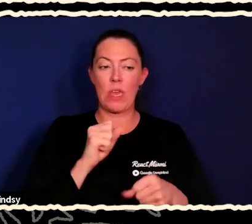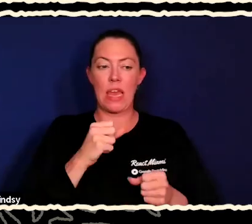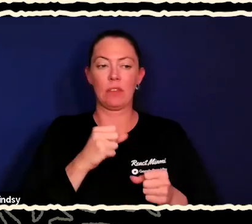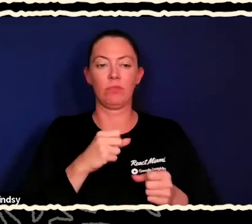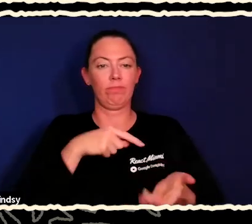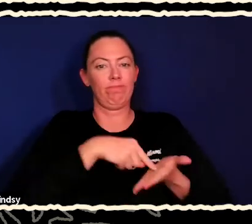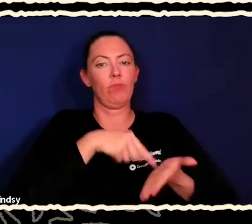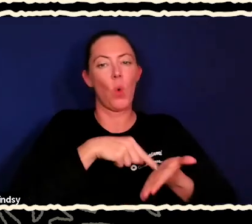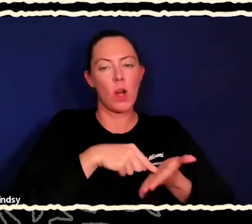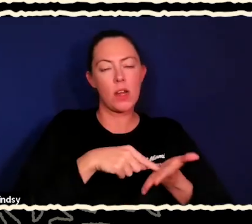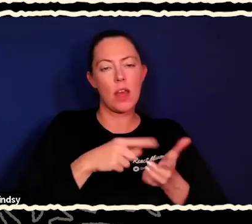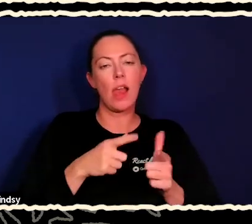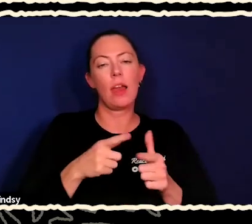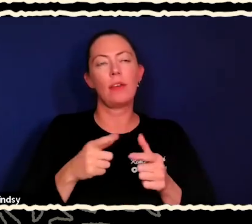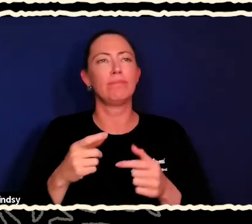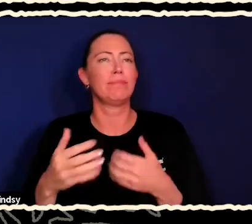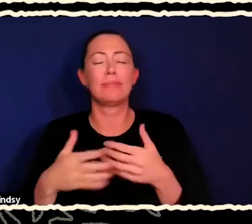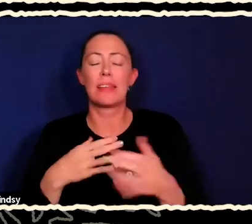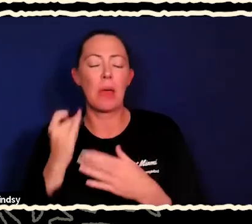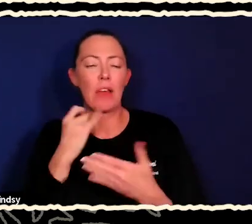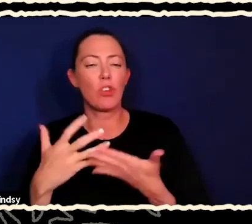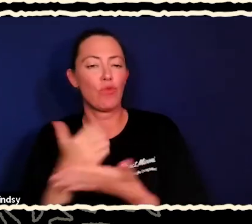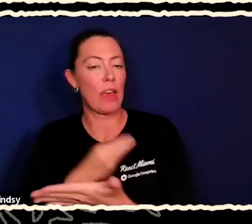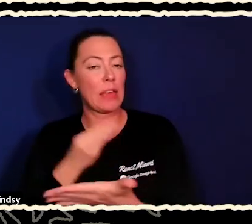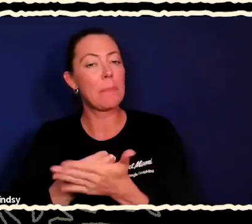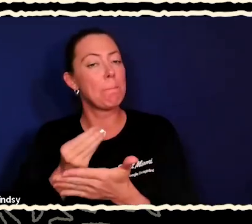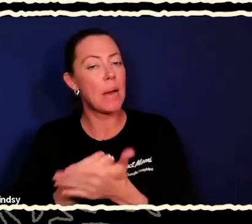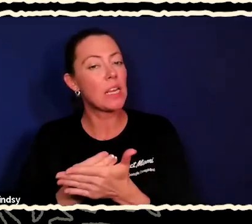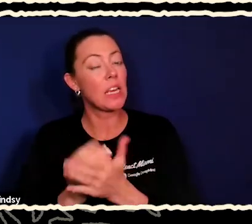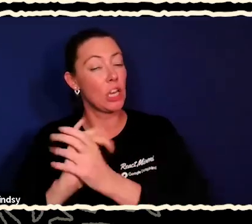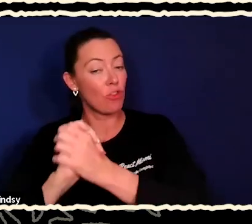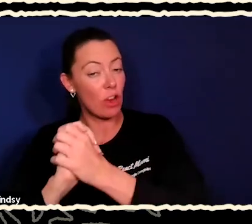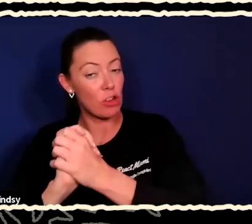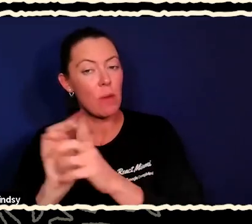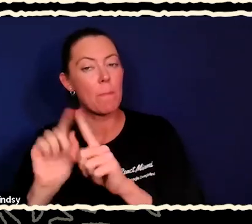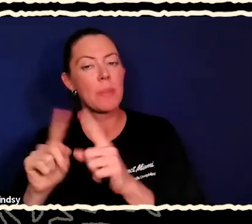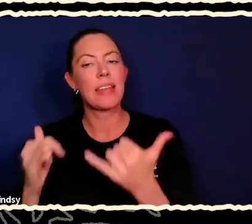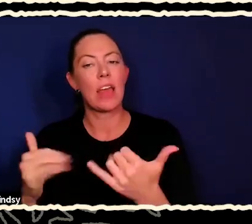Even if you raise money, you now, congratulations, have a run rate.